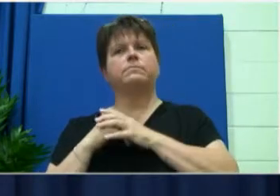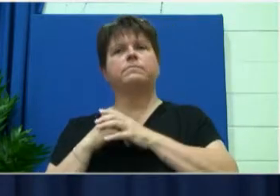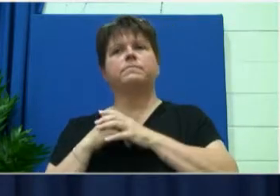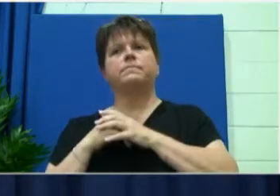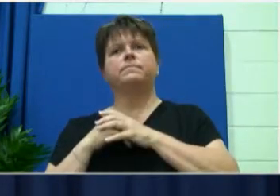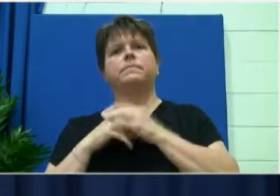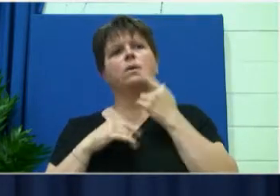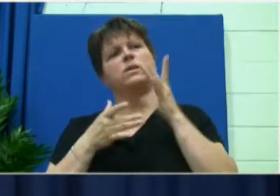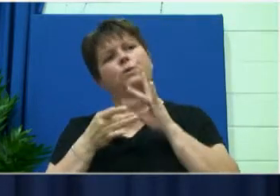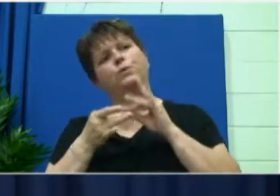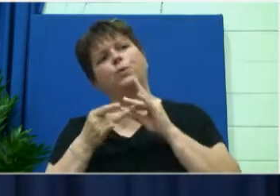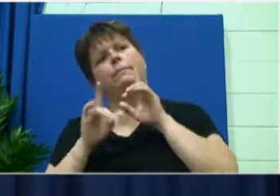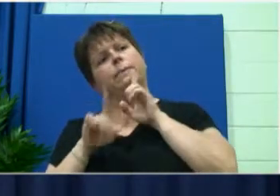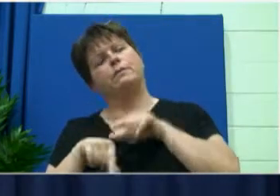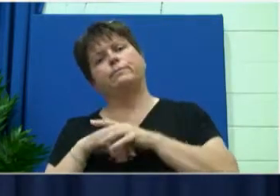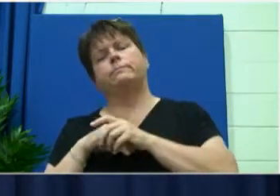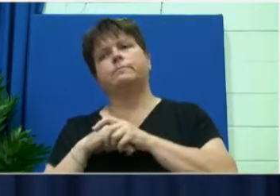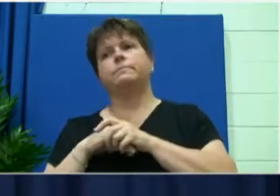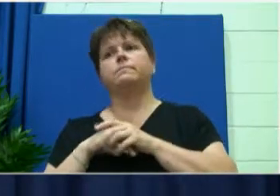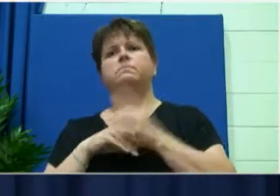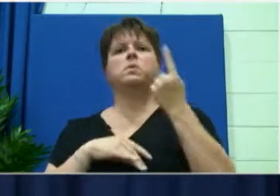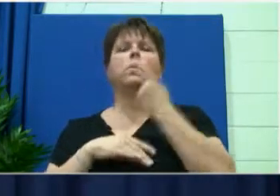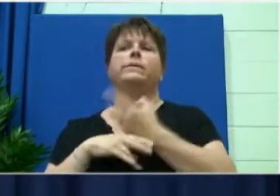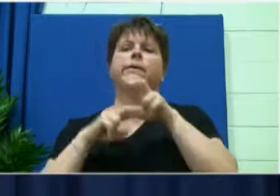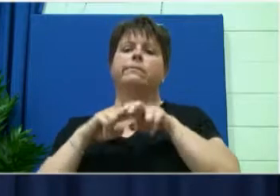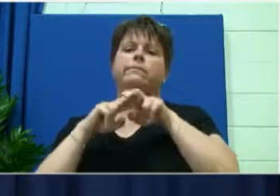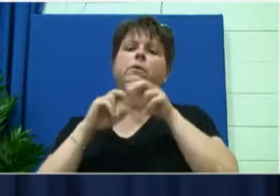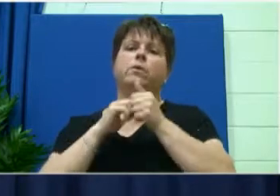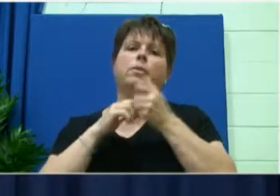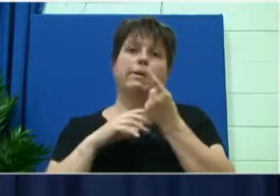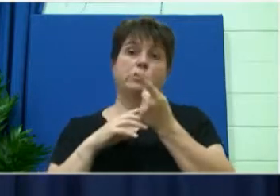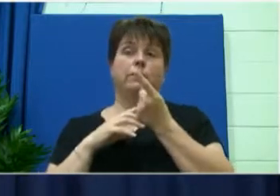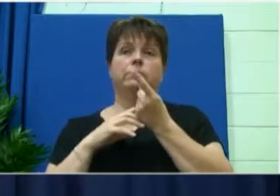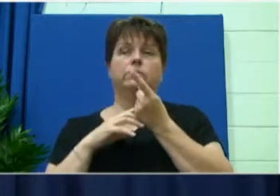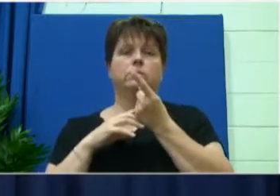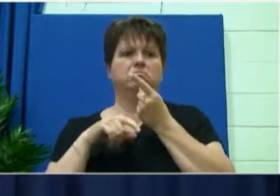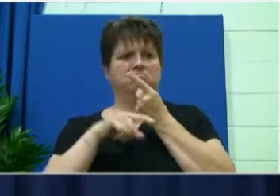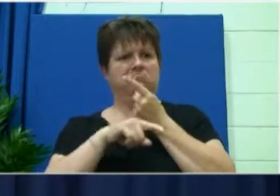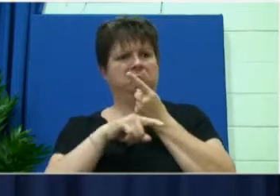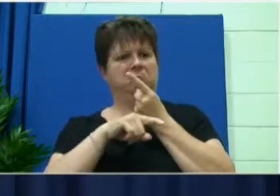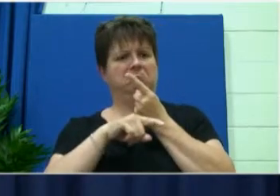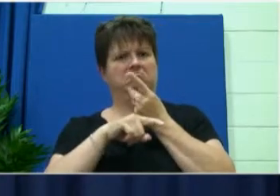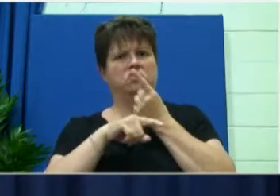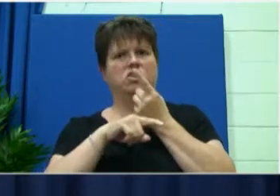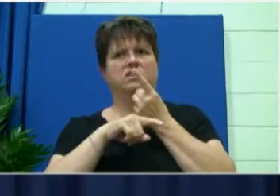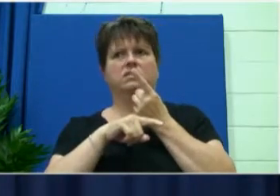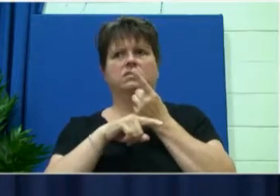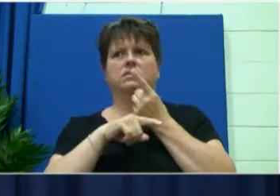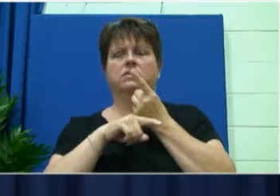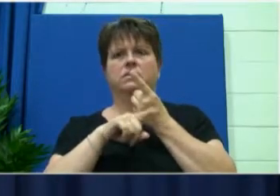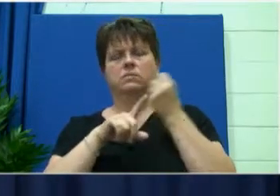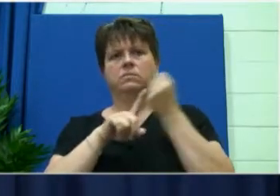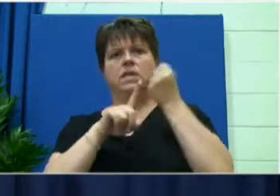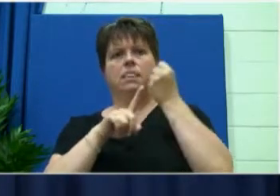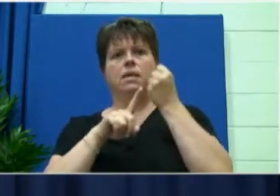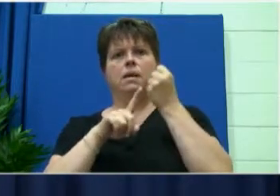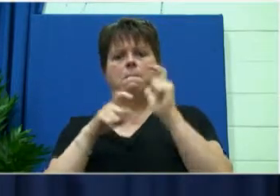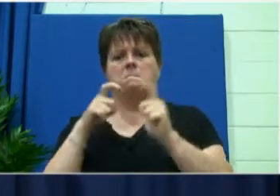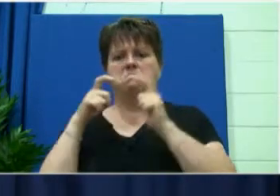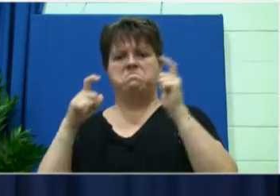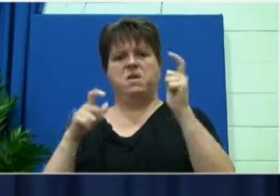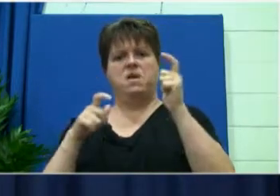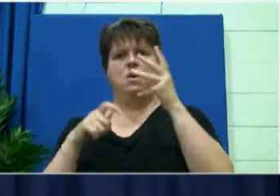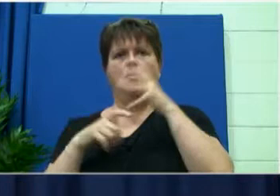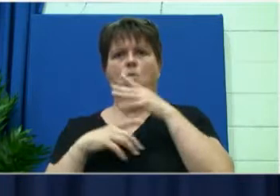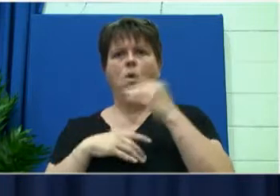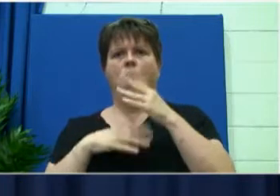with a story. One day I was sitting here with my dog when suddenly a great white rabbit ran in front